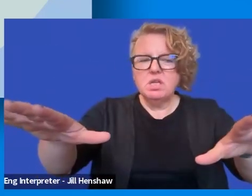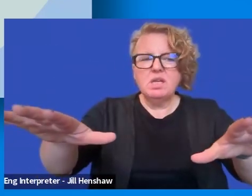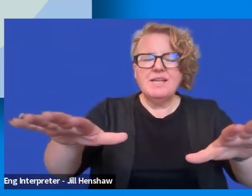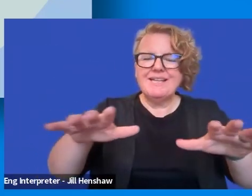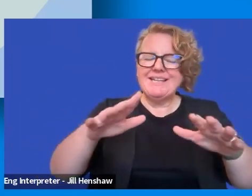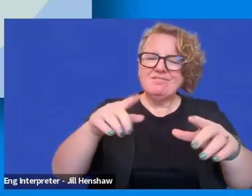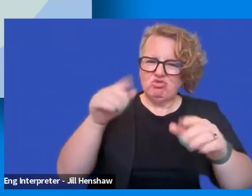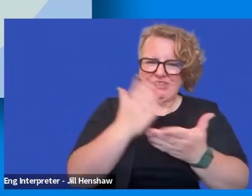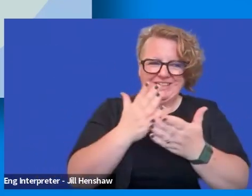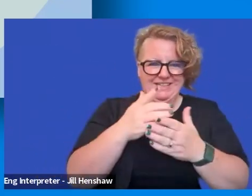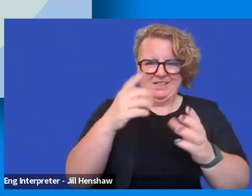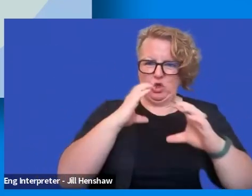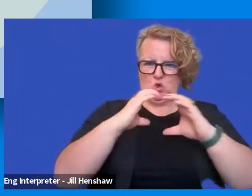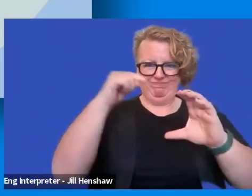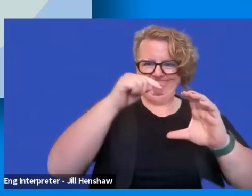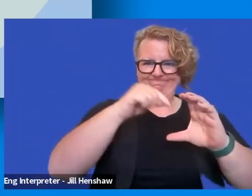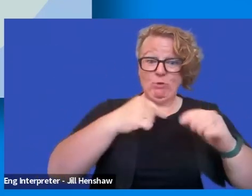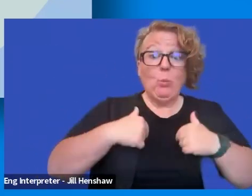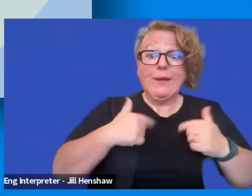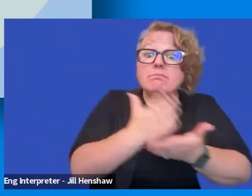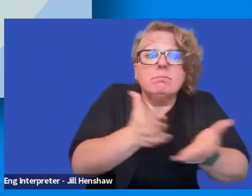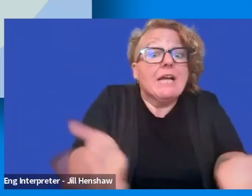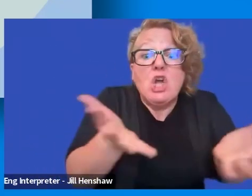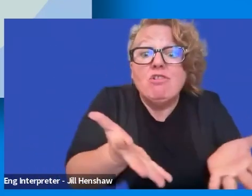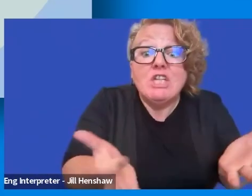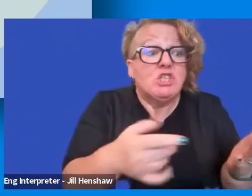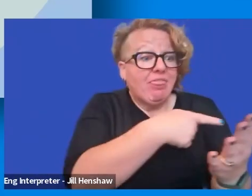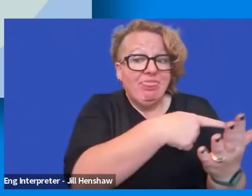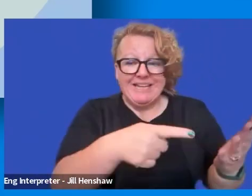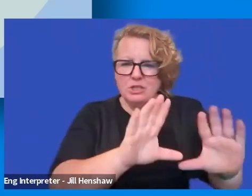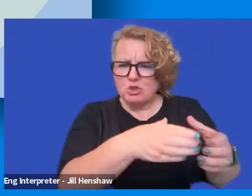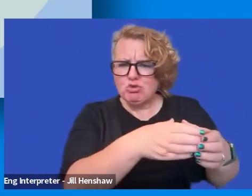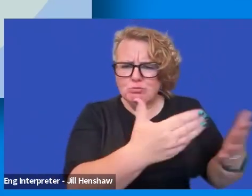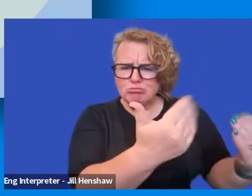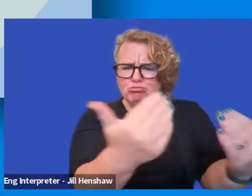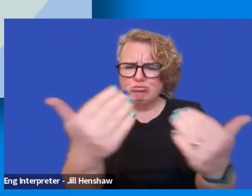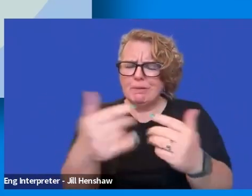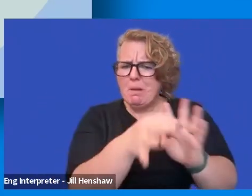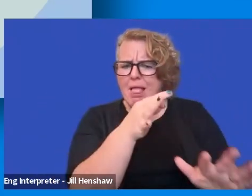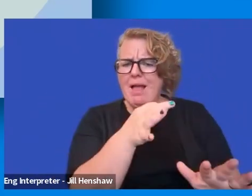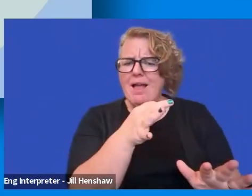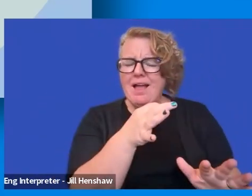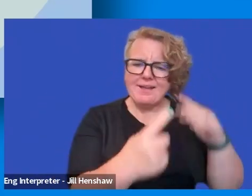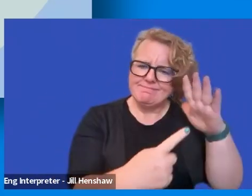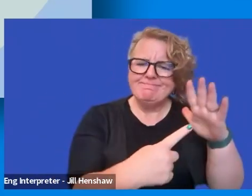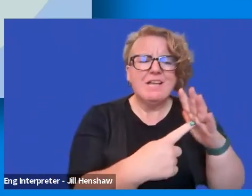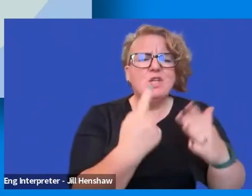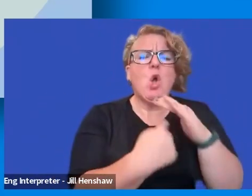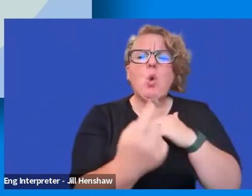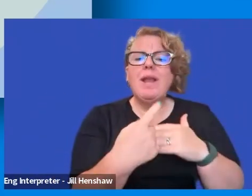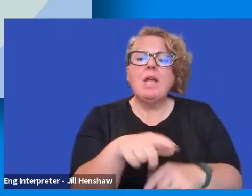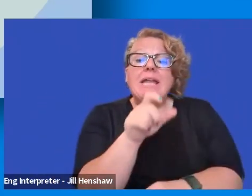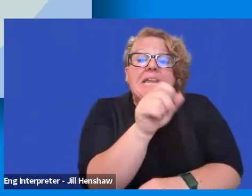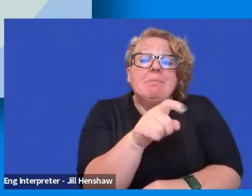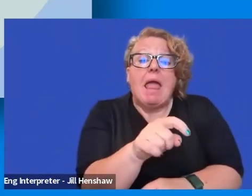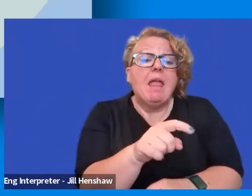a comms message of we are encouraging these particular groups, especially. So it's more than just emailing it to